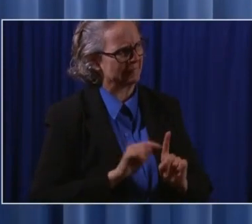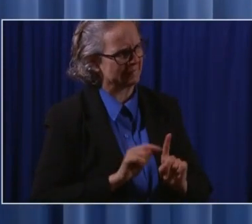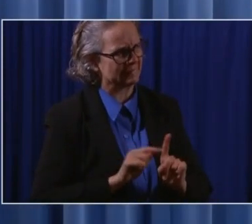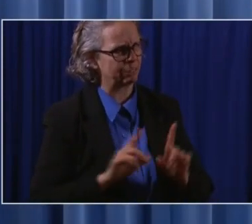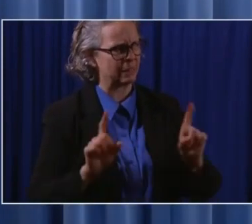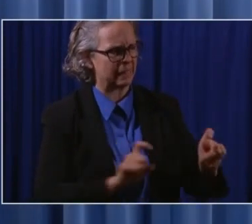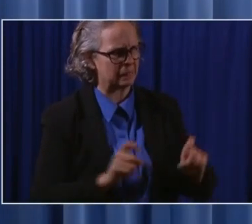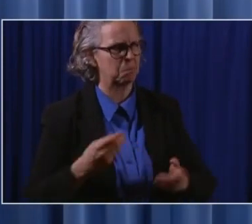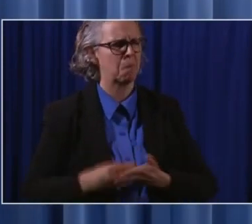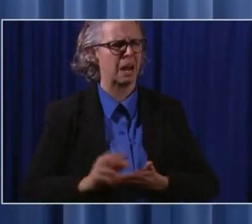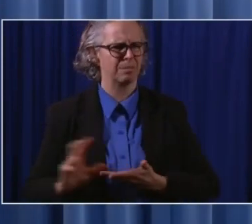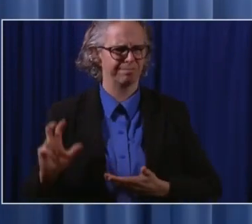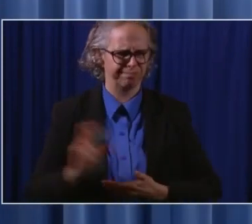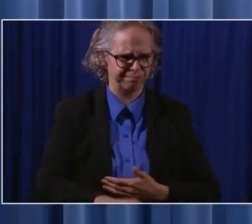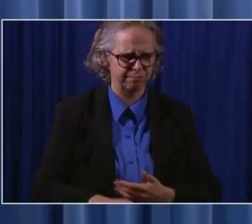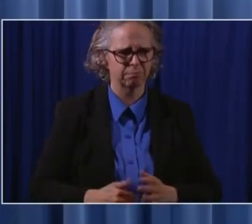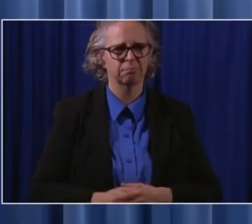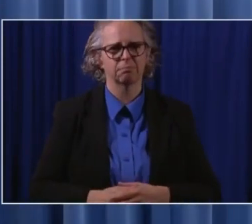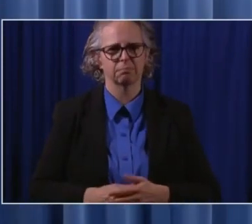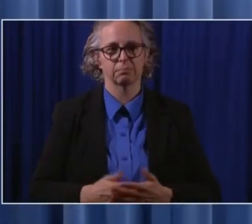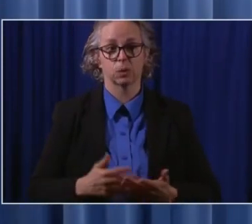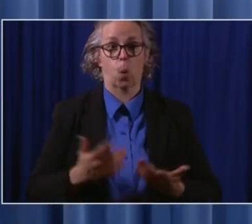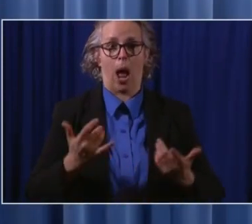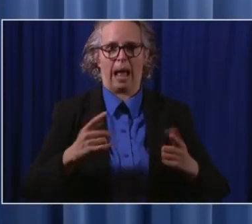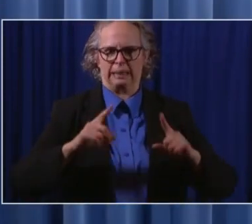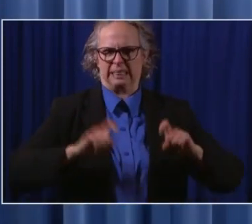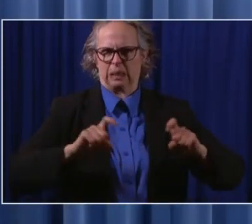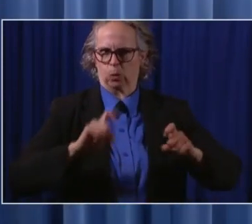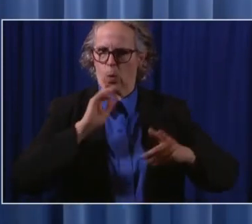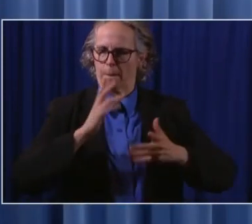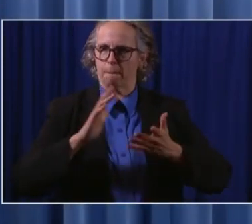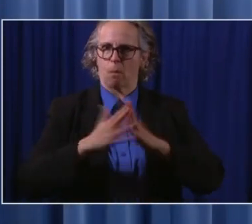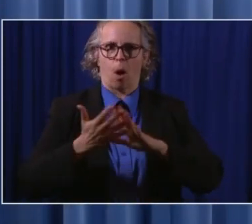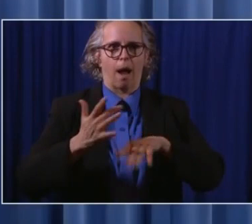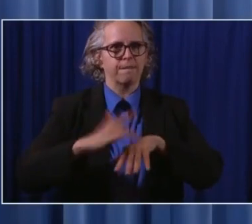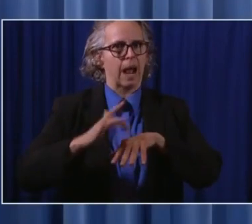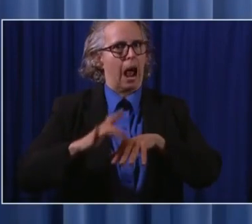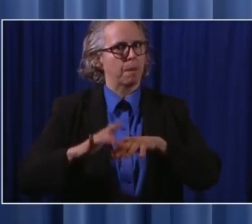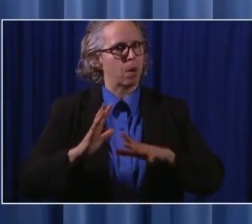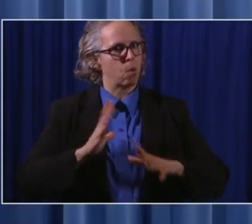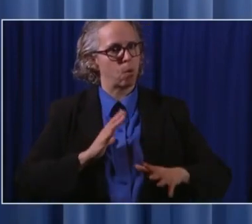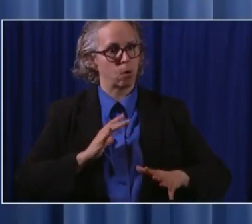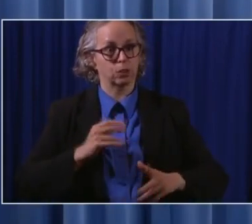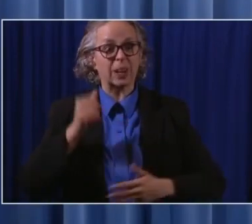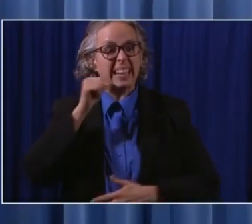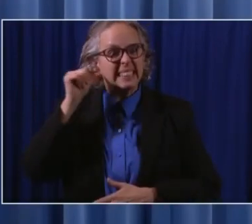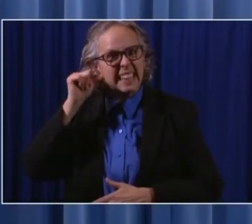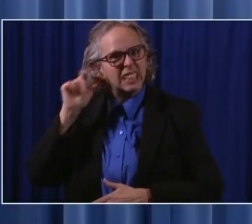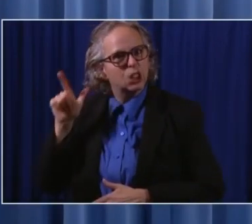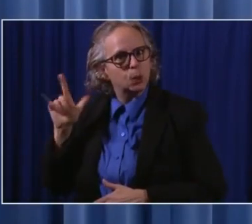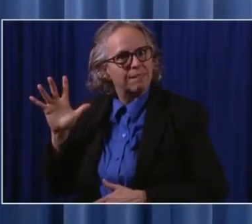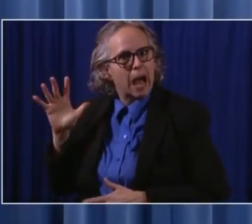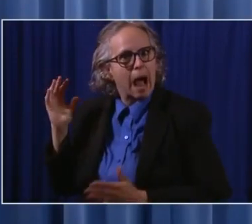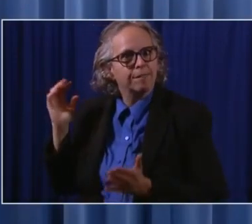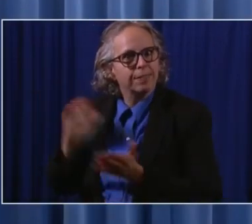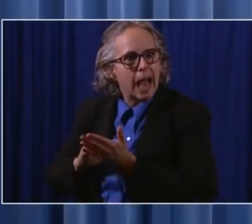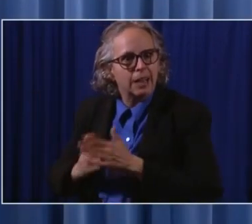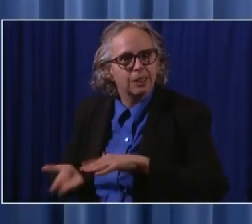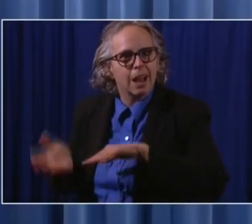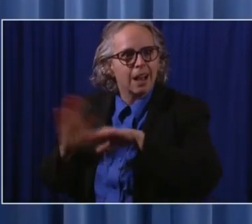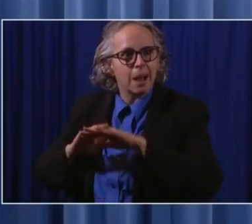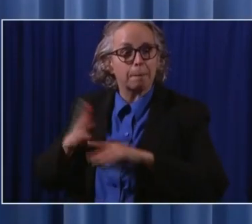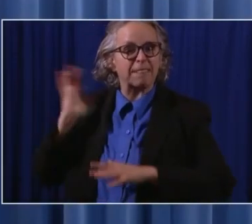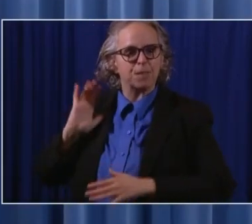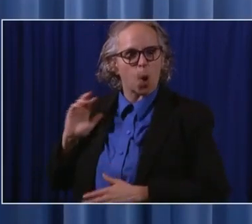going to become more and more available. We've been able in Ohio, I think yesterday we were at 25,000. It wasn't too long ago we were at 8,000,